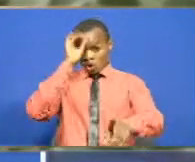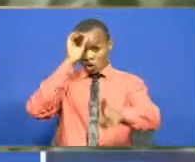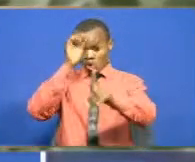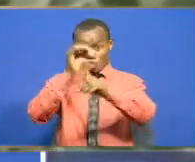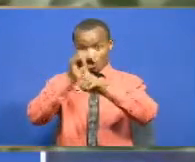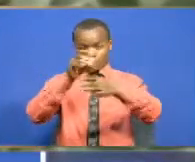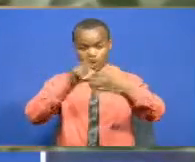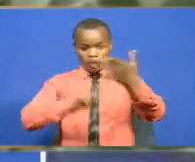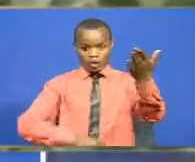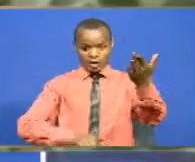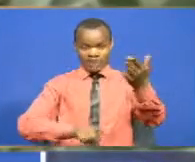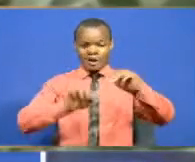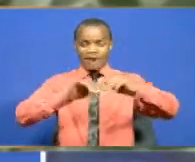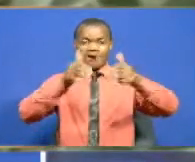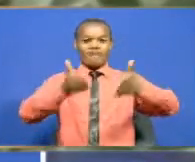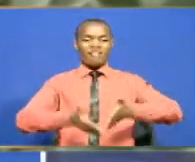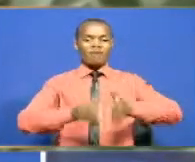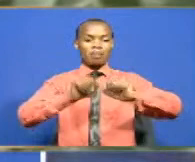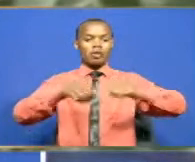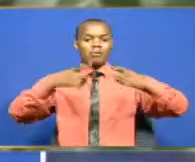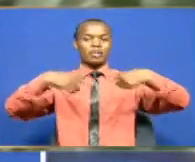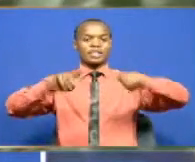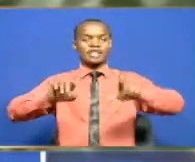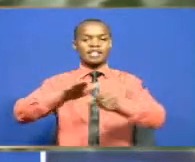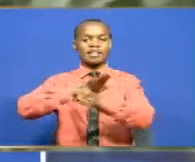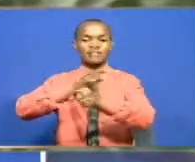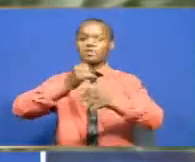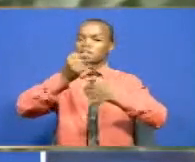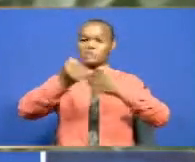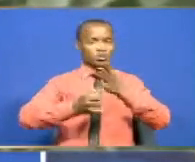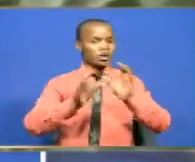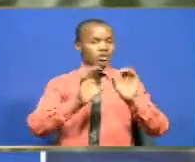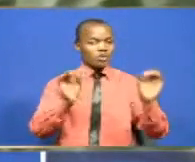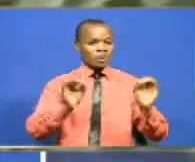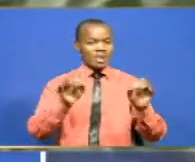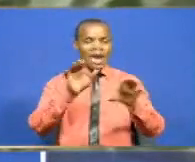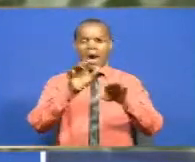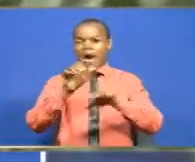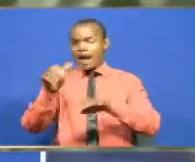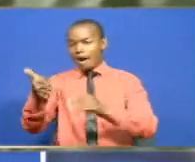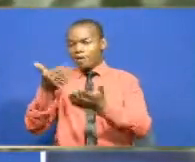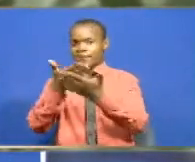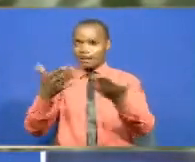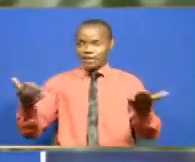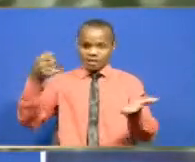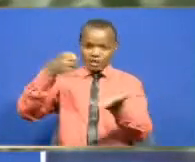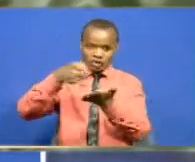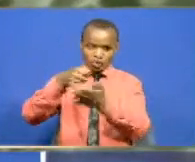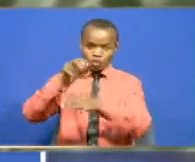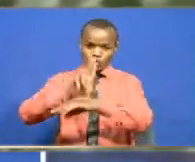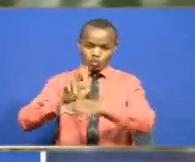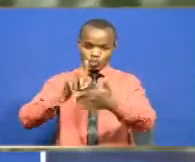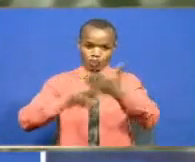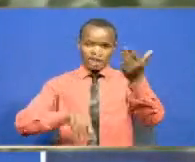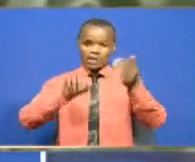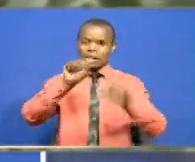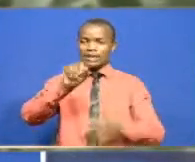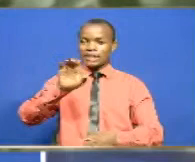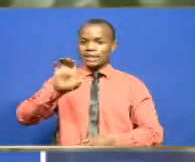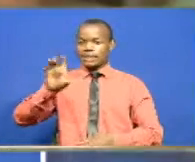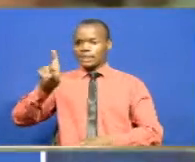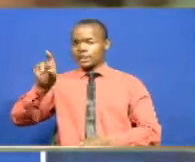be successful only because of insurance, but rather everything else needs to come into play. So they have to be using certified seeds, they have to be using the